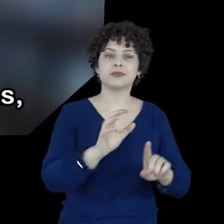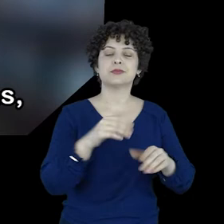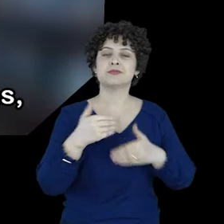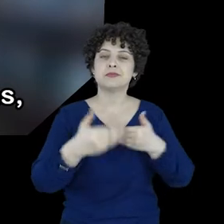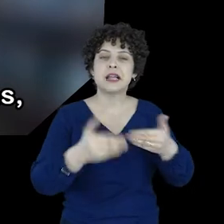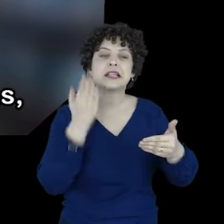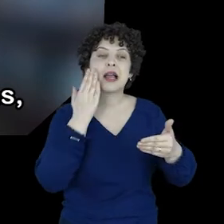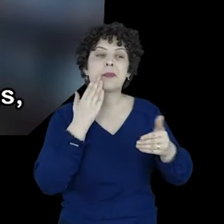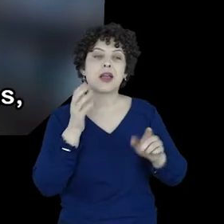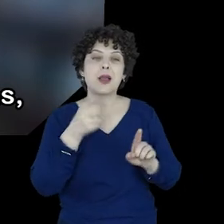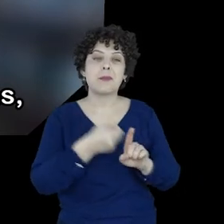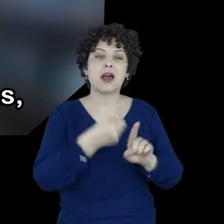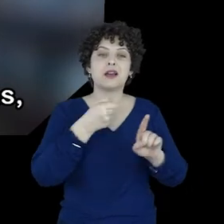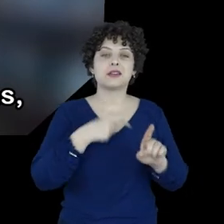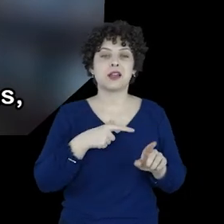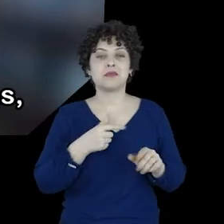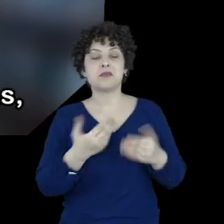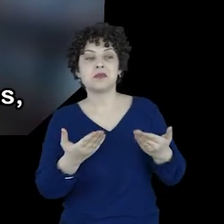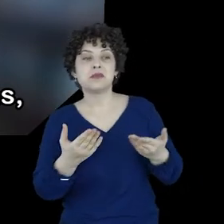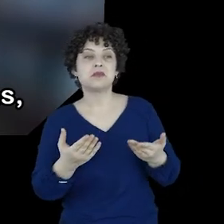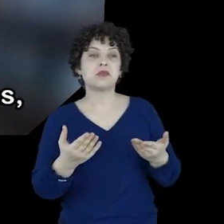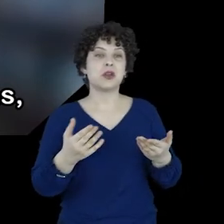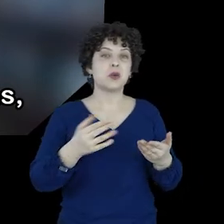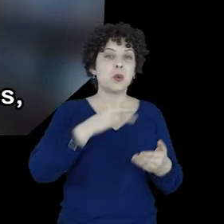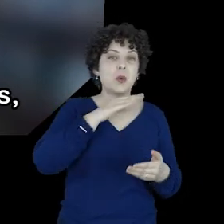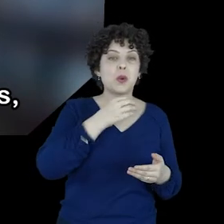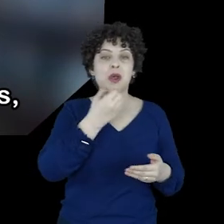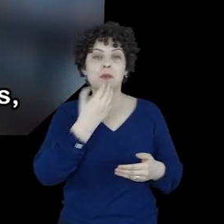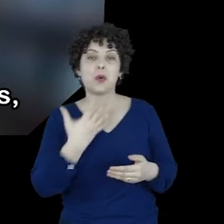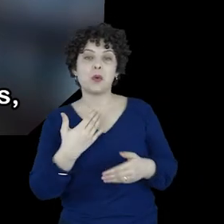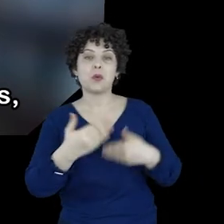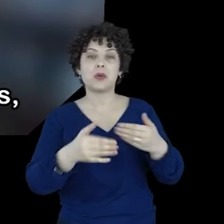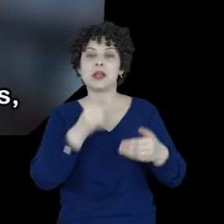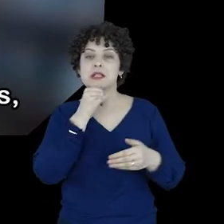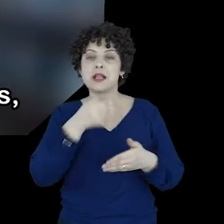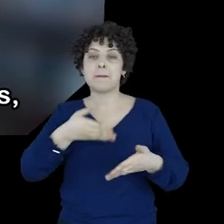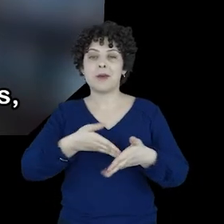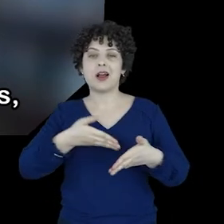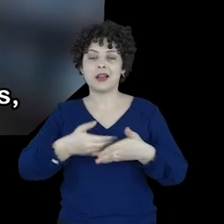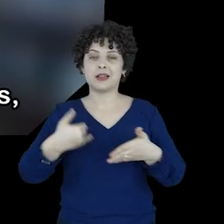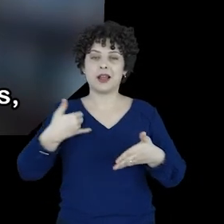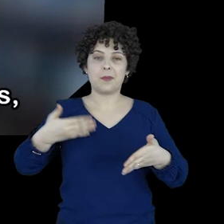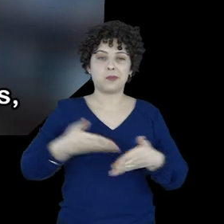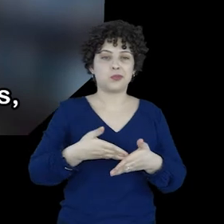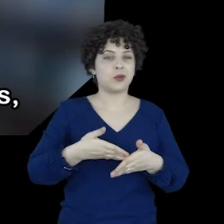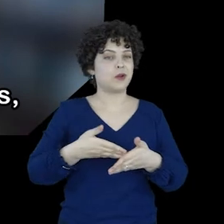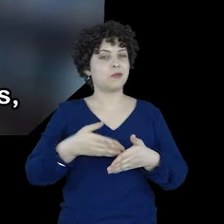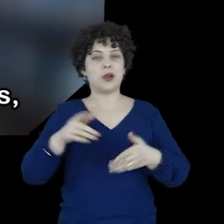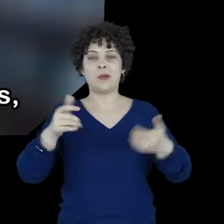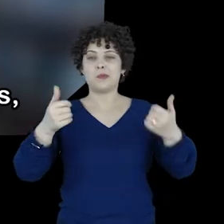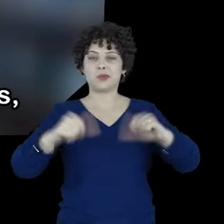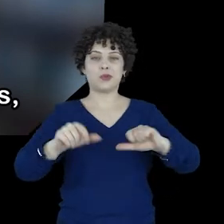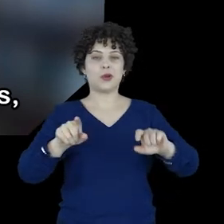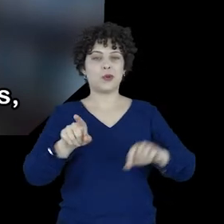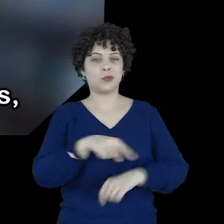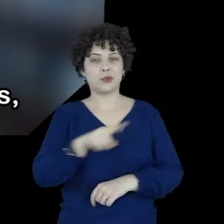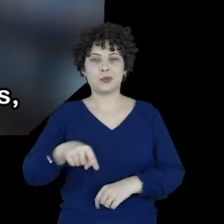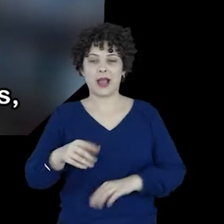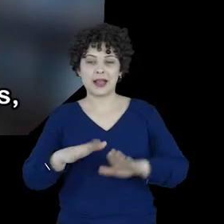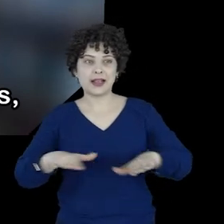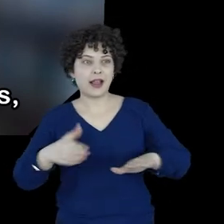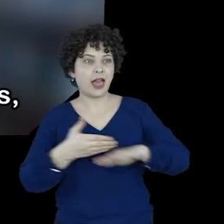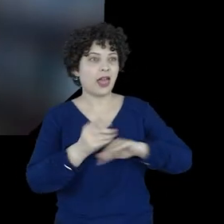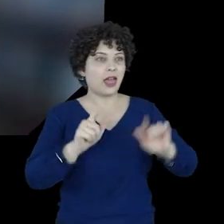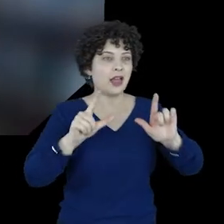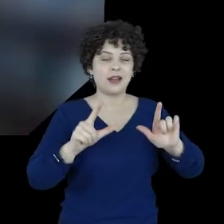if there are any unanticipated or adverse consequences, such as providers installing age gates to reduce services